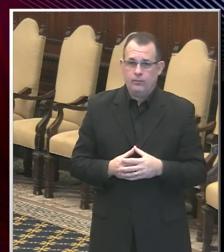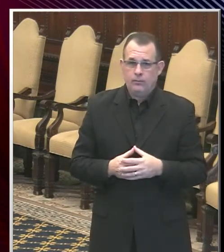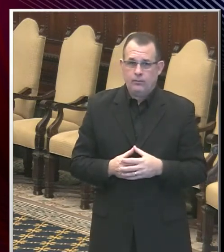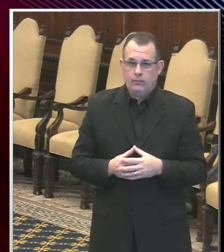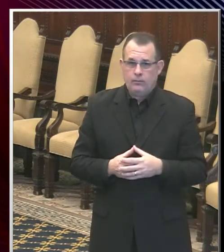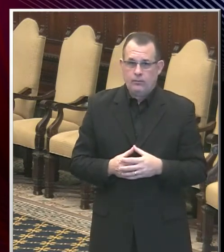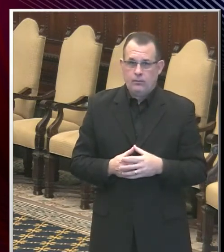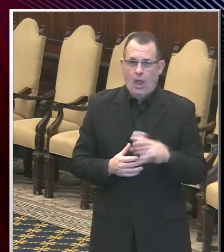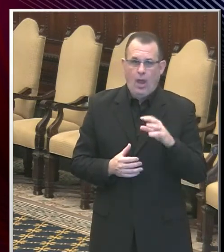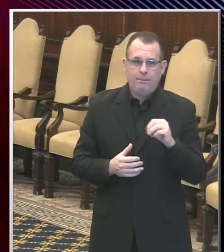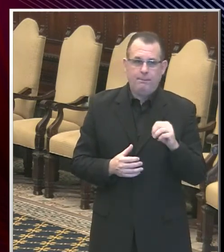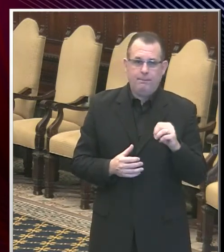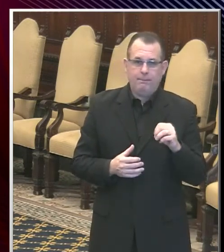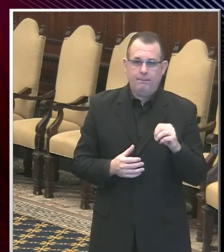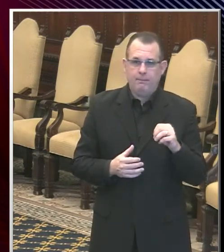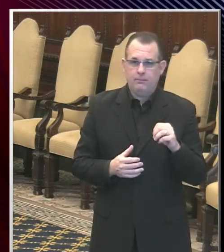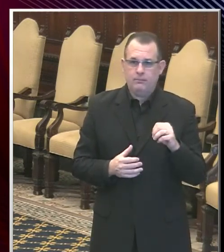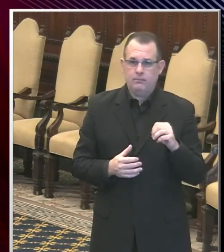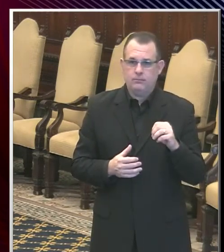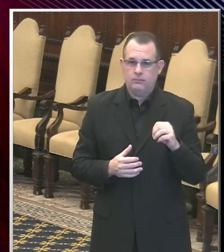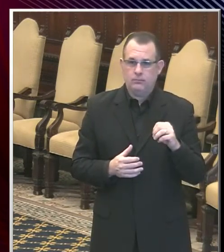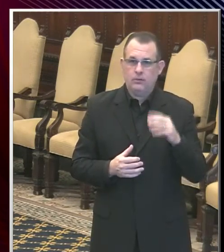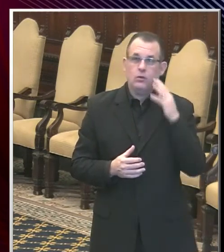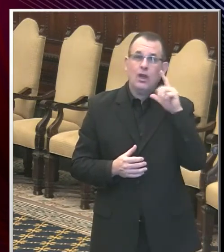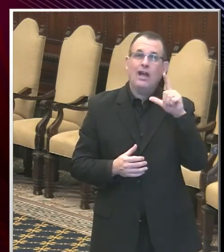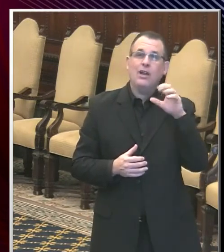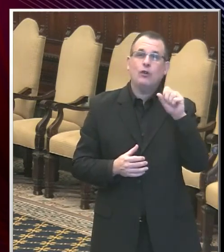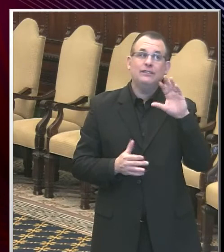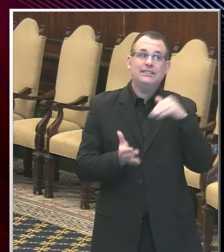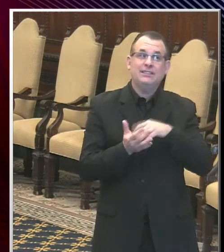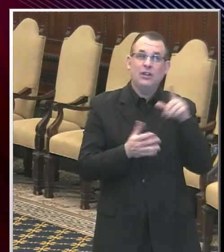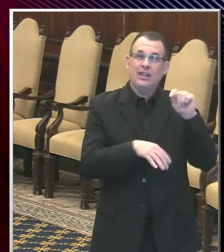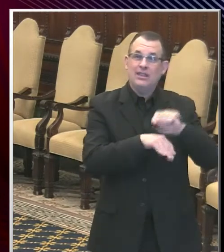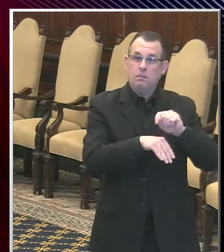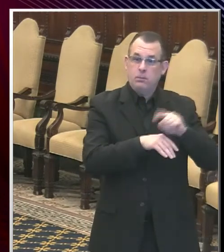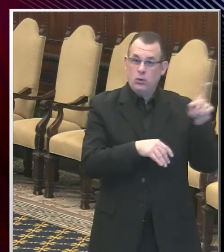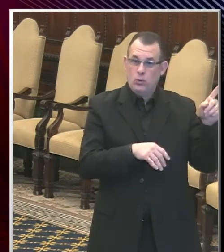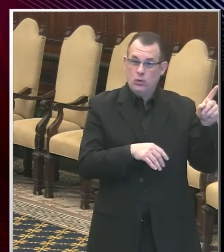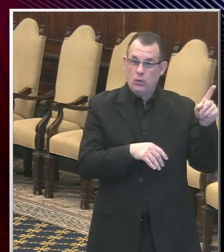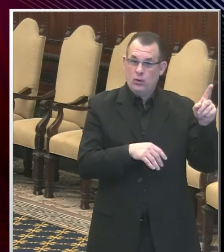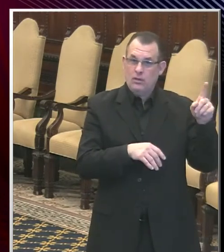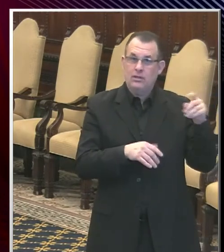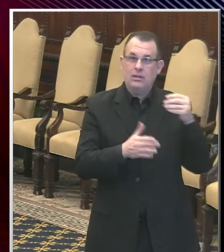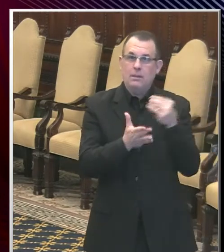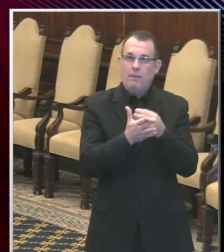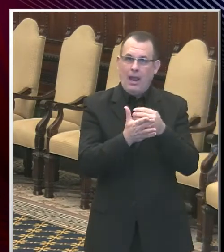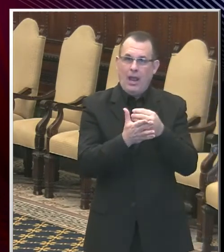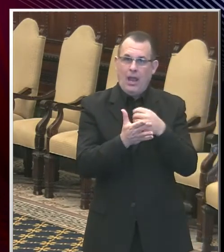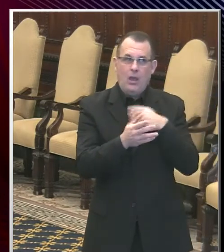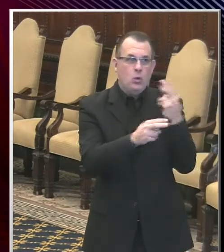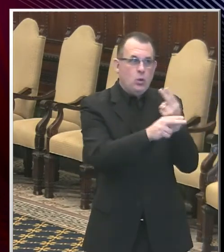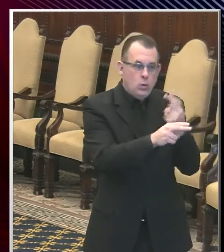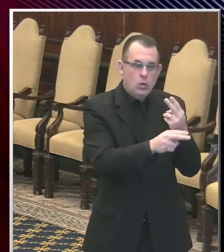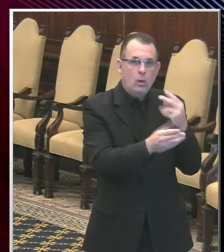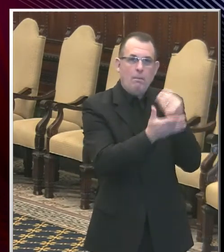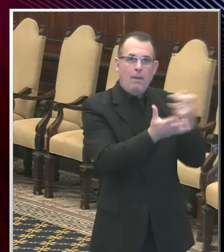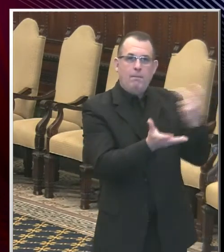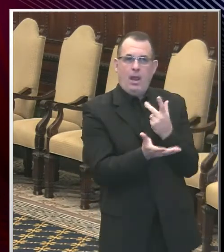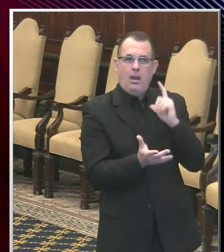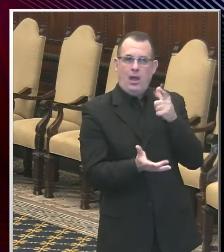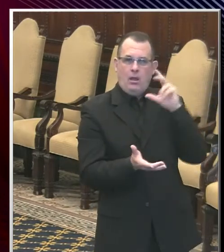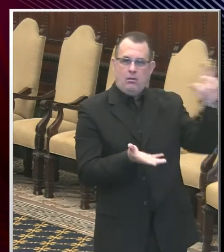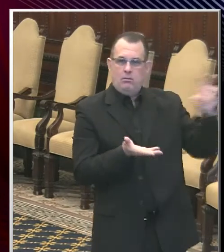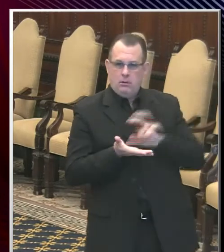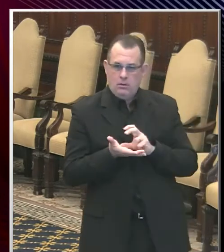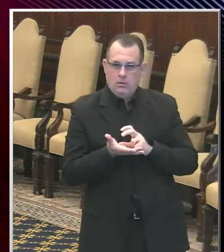surge capacity at the Layla Center, that's something that will be reimbursed. The hotels we set up for quarantine sites, that will